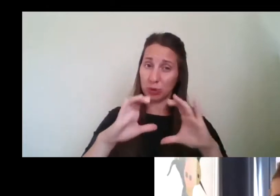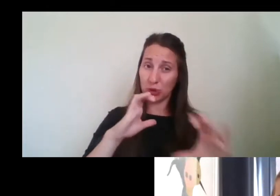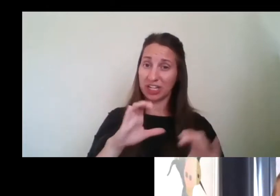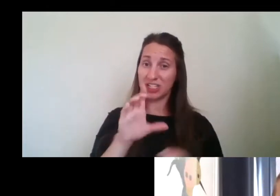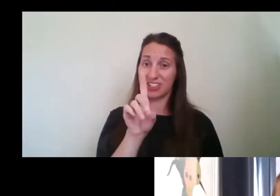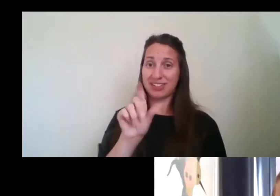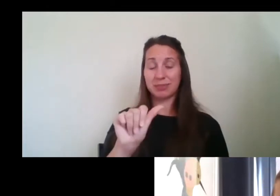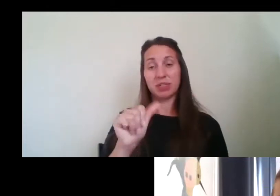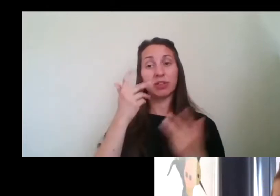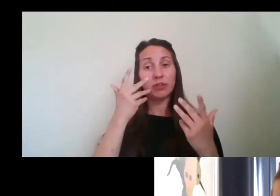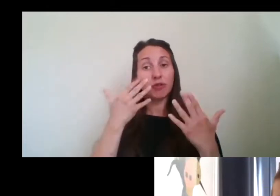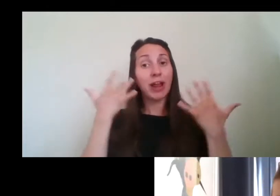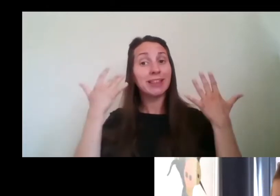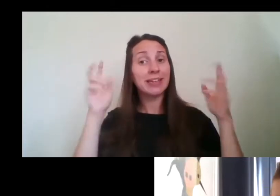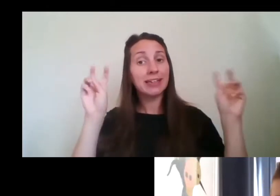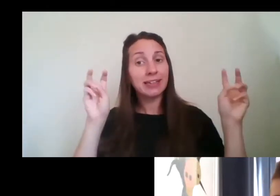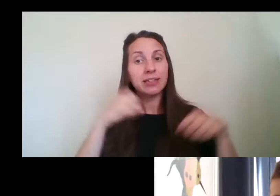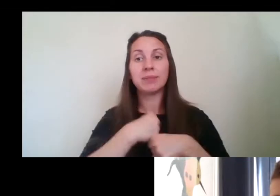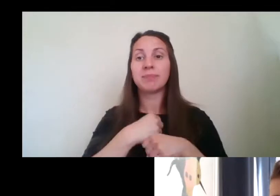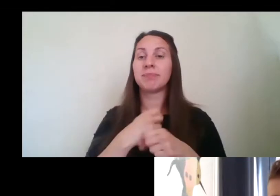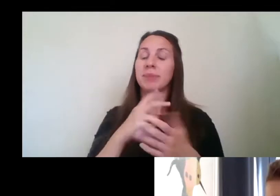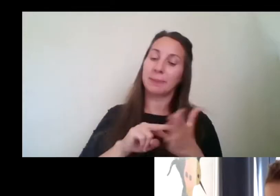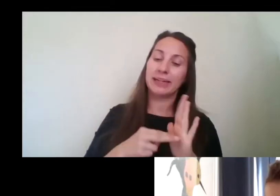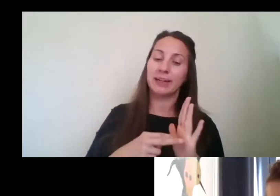of readability, in terms of